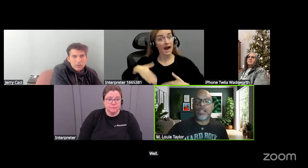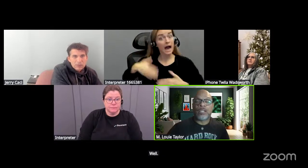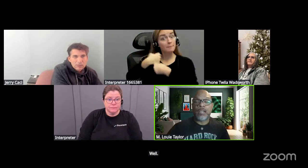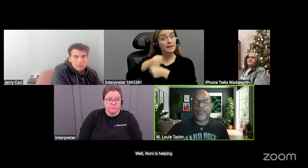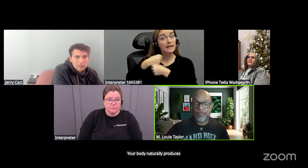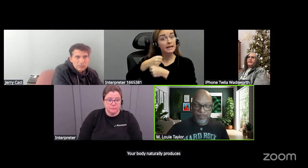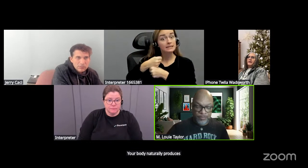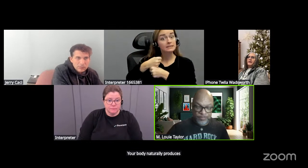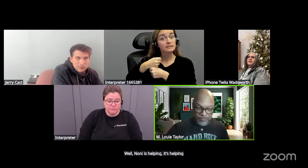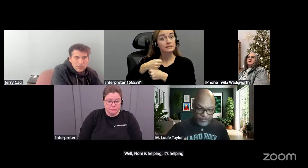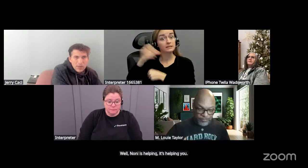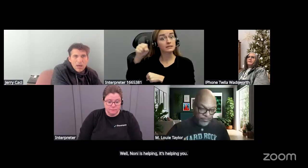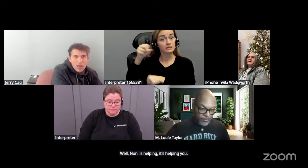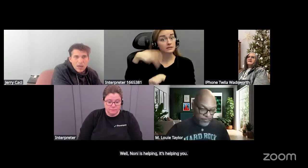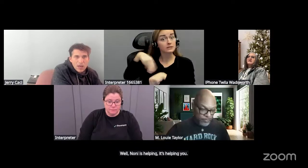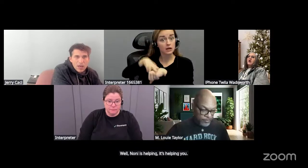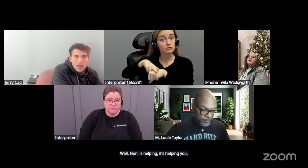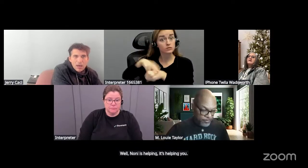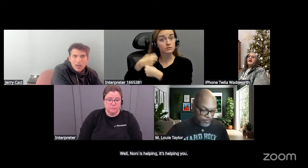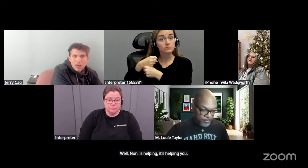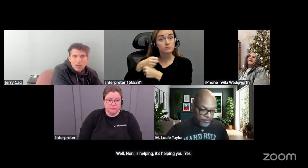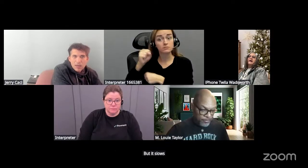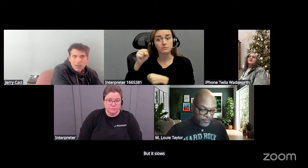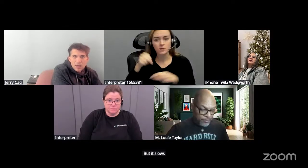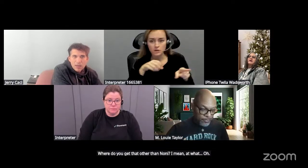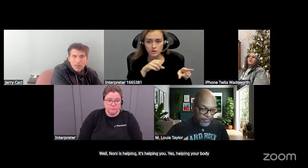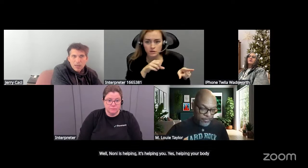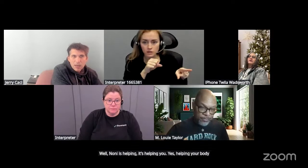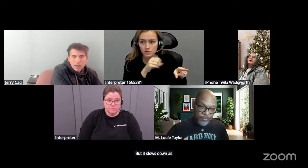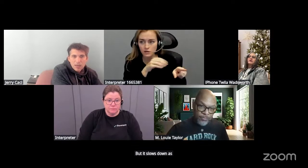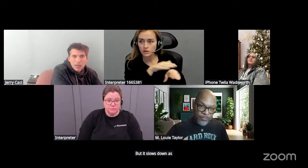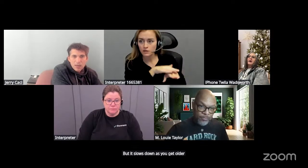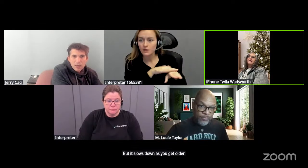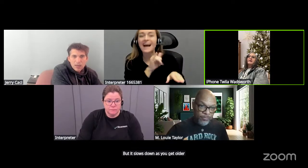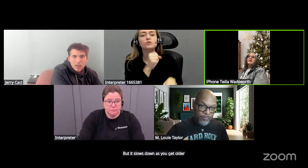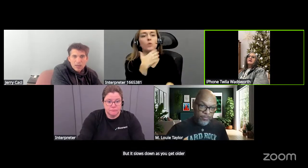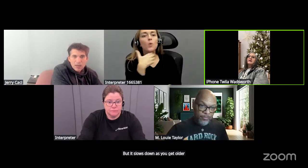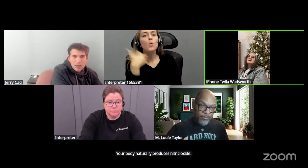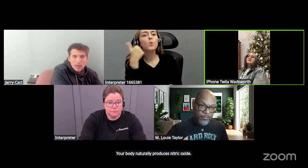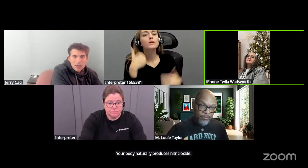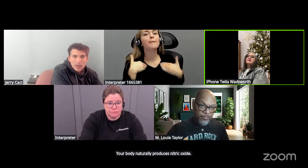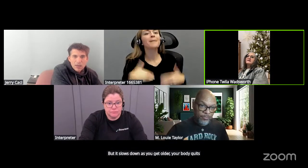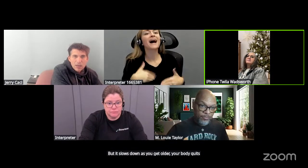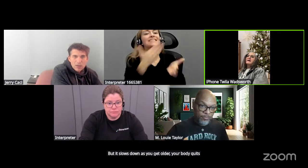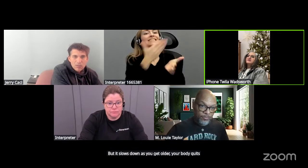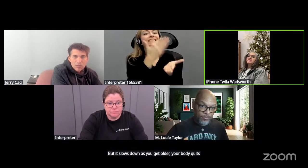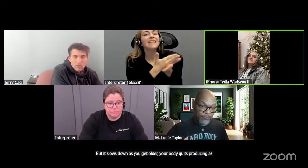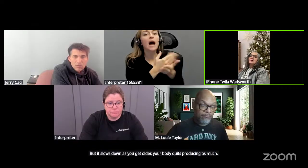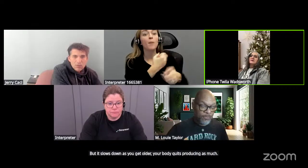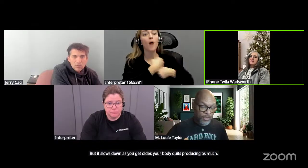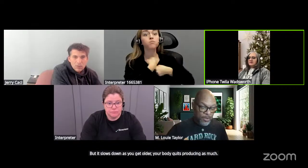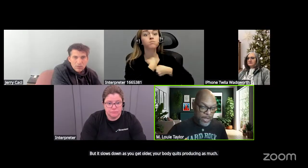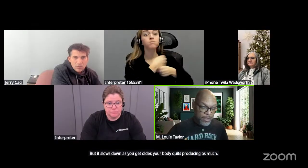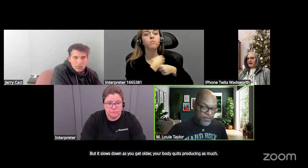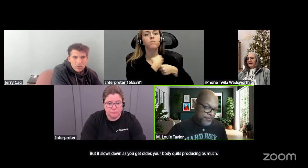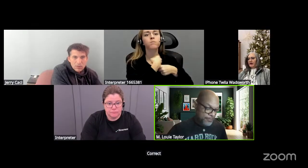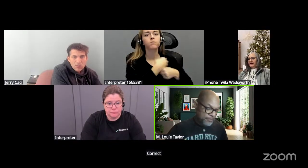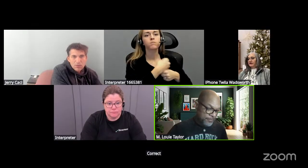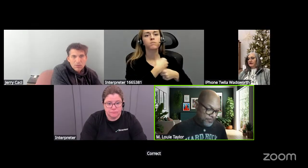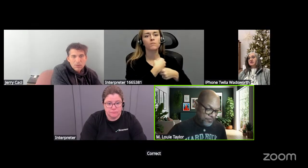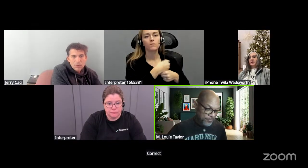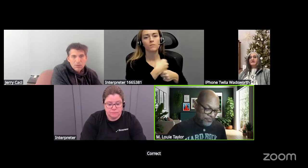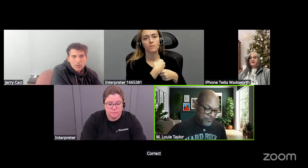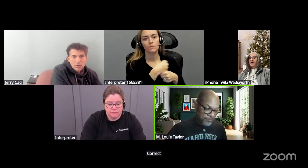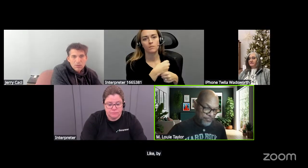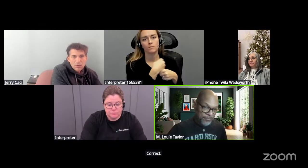It's nitric oxide. helping. Yeah, oh, it's But it helping your slows body down produce as it. you get older. Your body quits producing as much. Correct. Like by